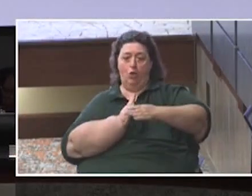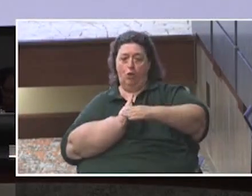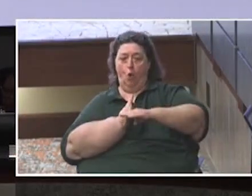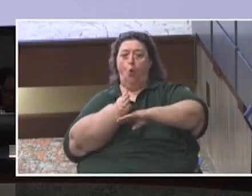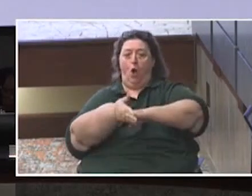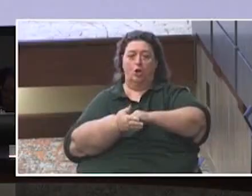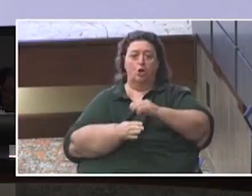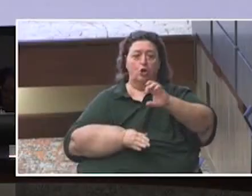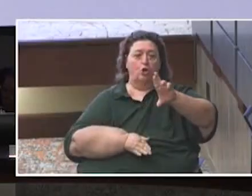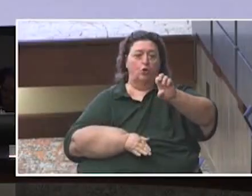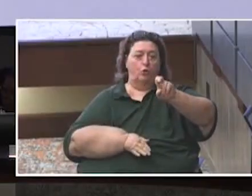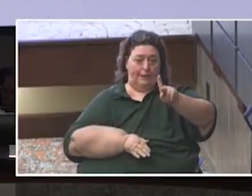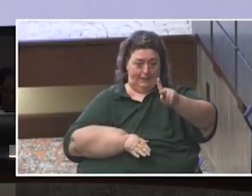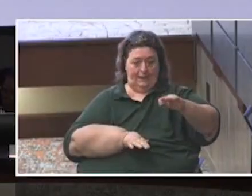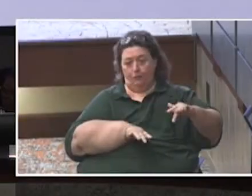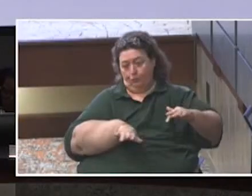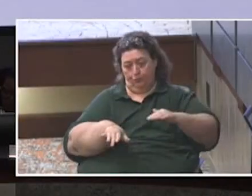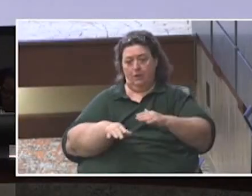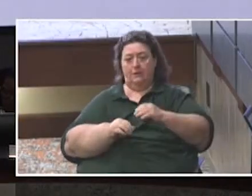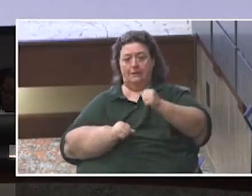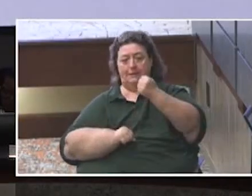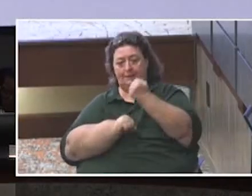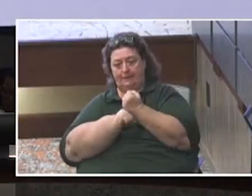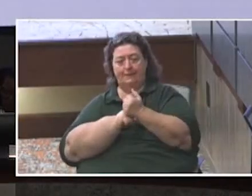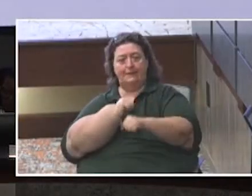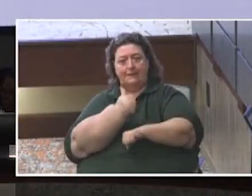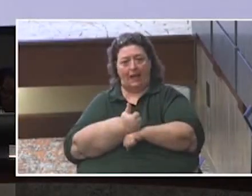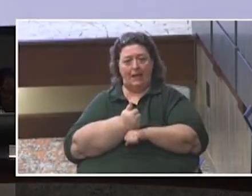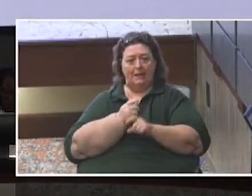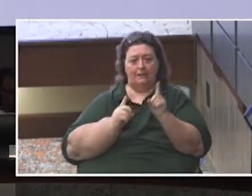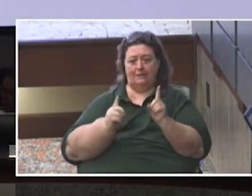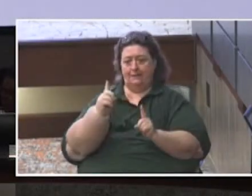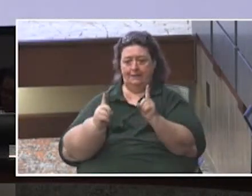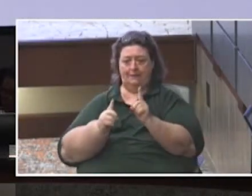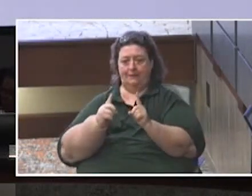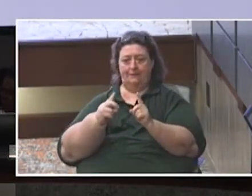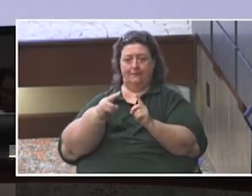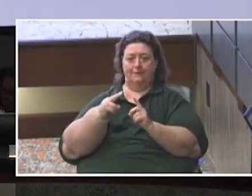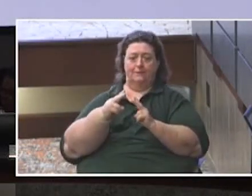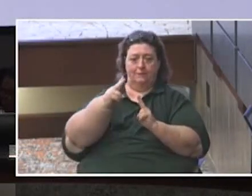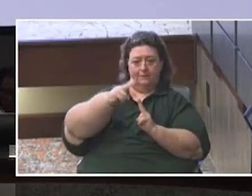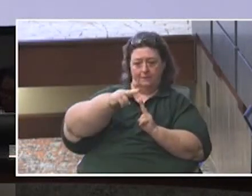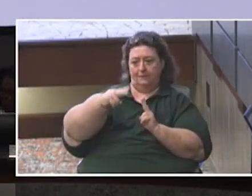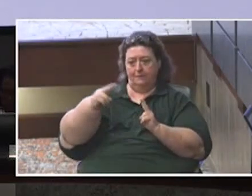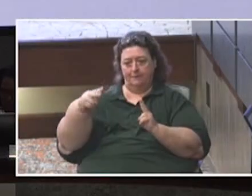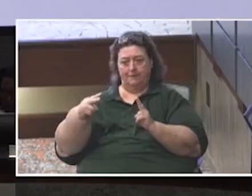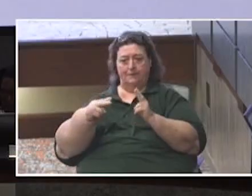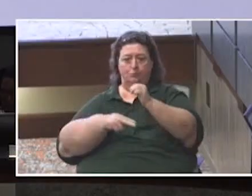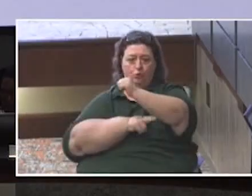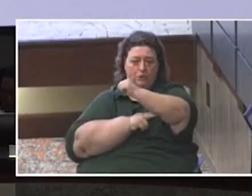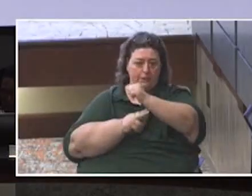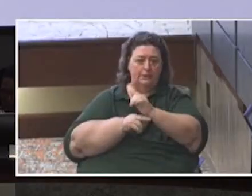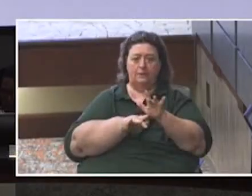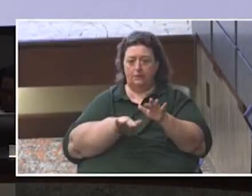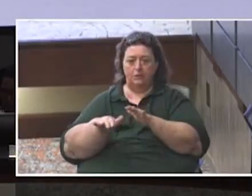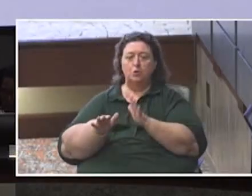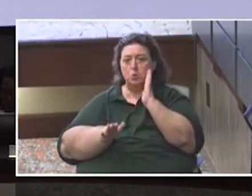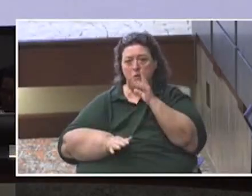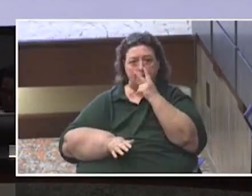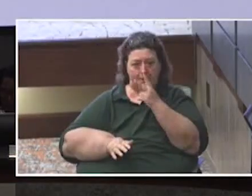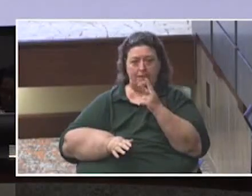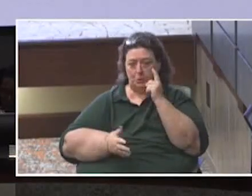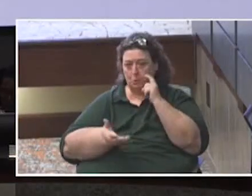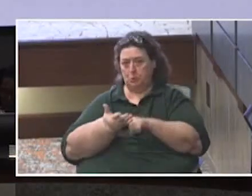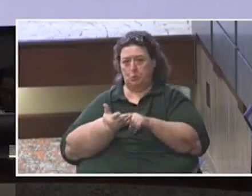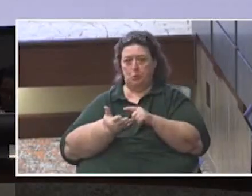we'll start drilling piers. So a lot of progress on site. Some of the more, I guess, fun items will happen towards summer,